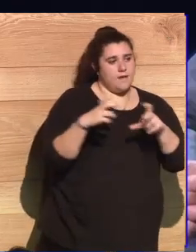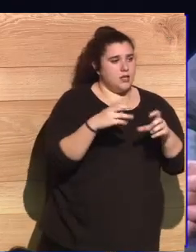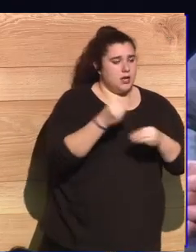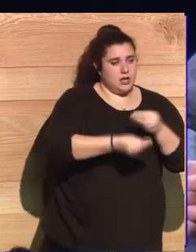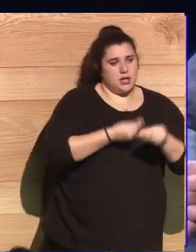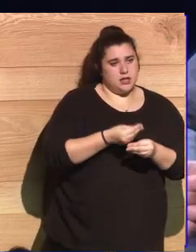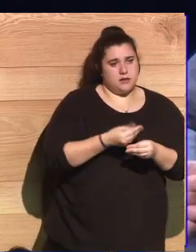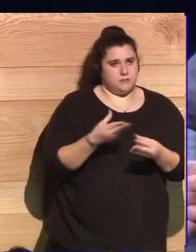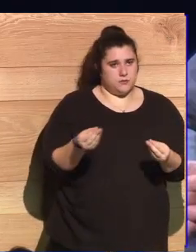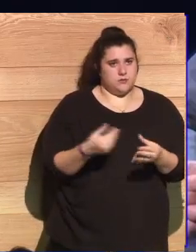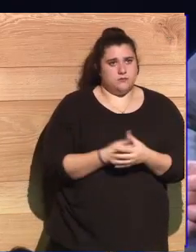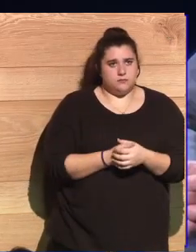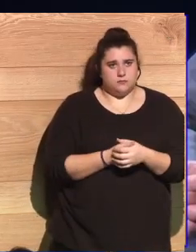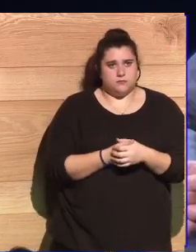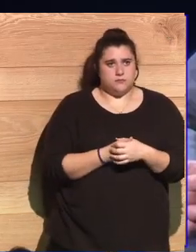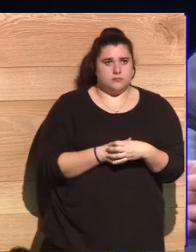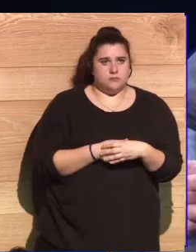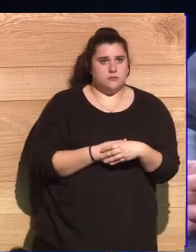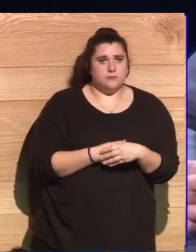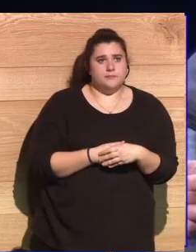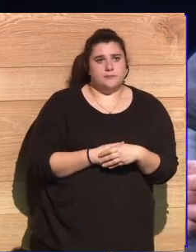what photography does sometimes.